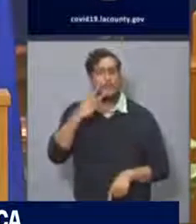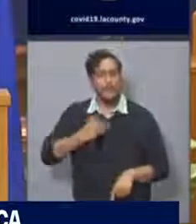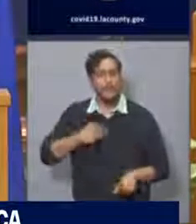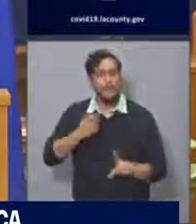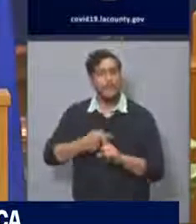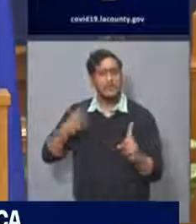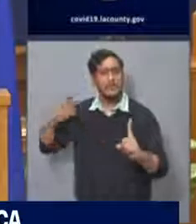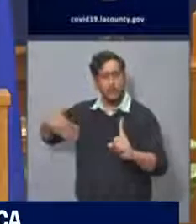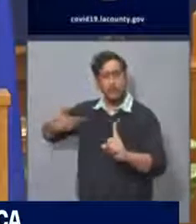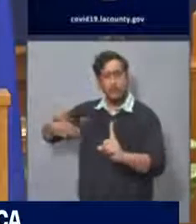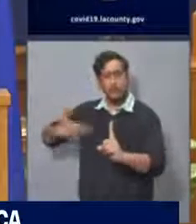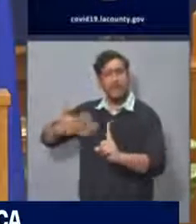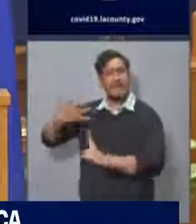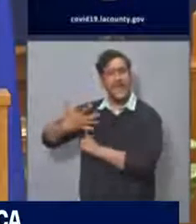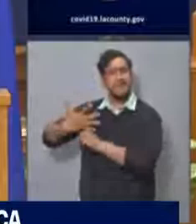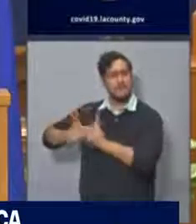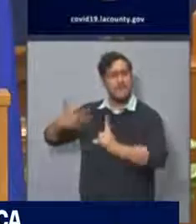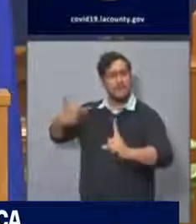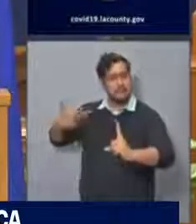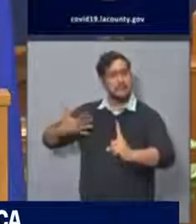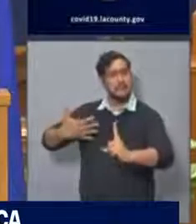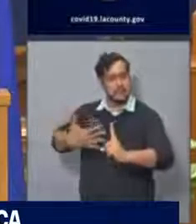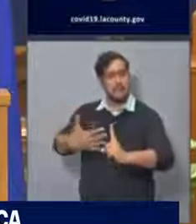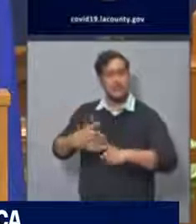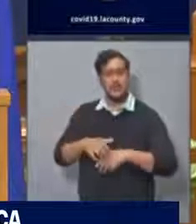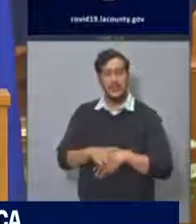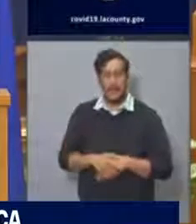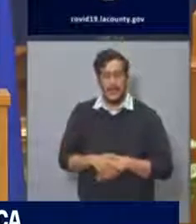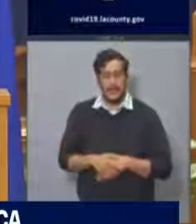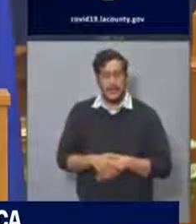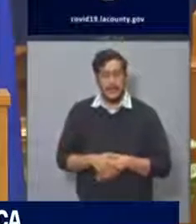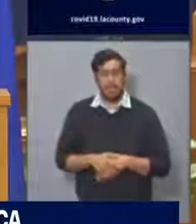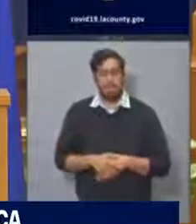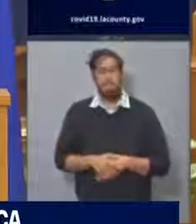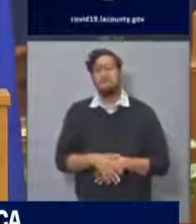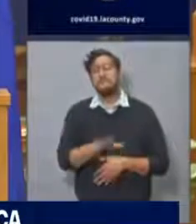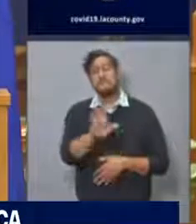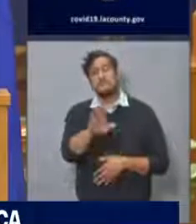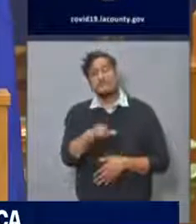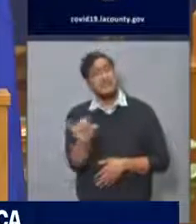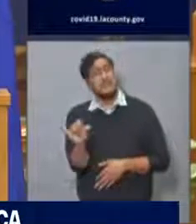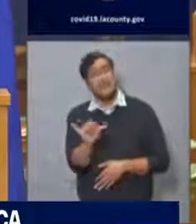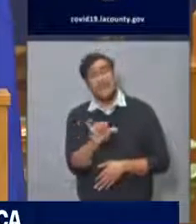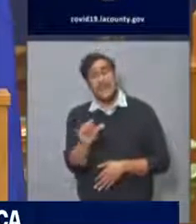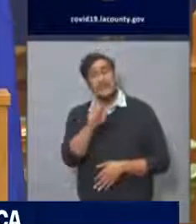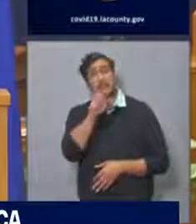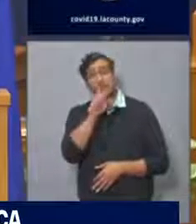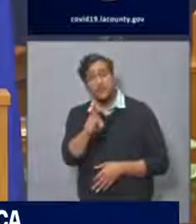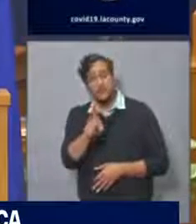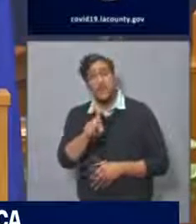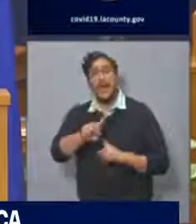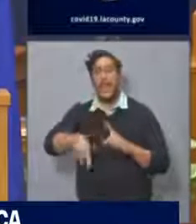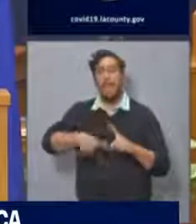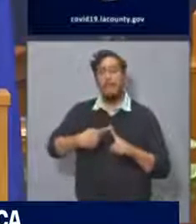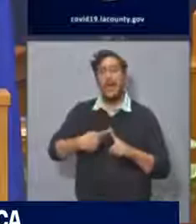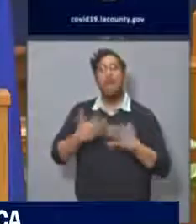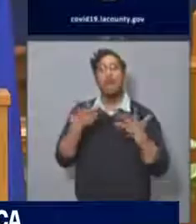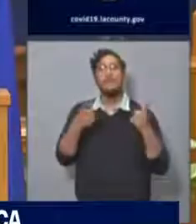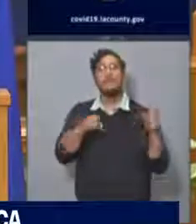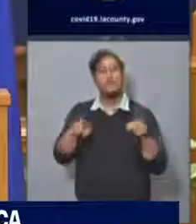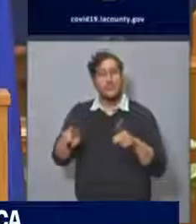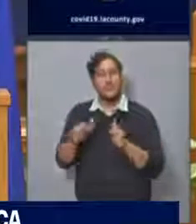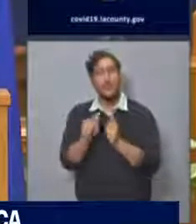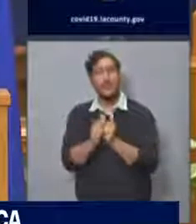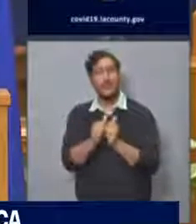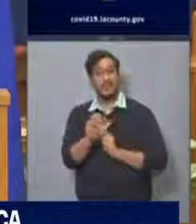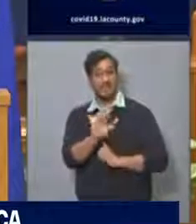from the past 5 months of managing this. And I think the same is true of, you know, what's going on with